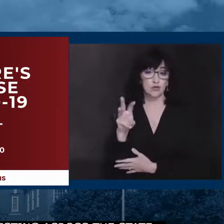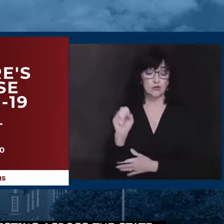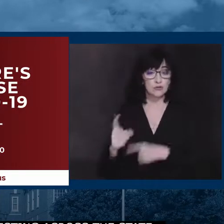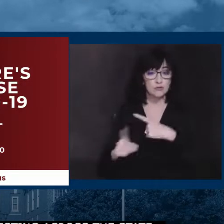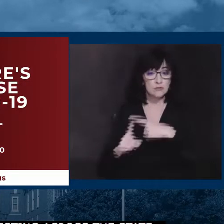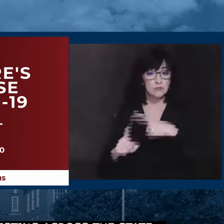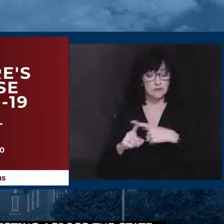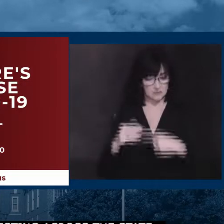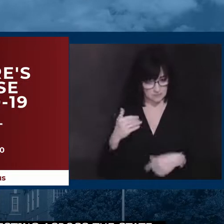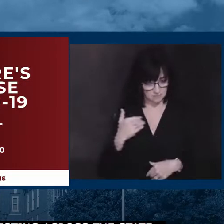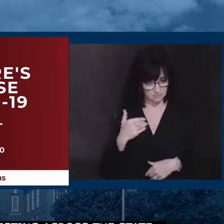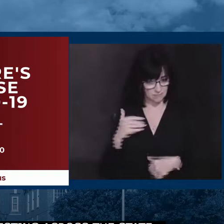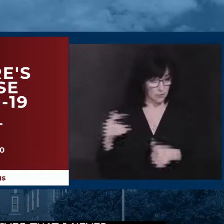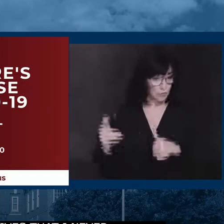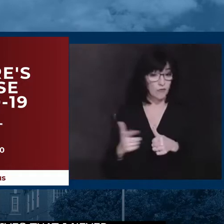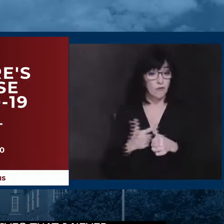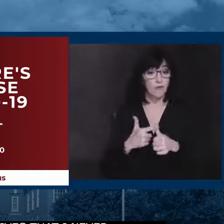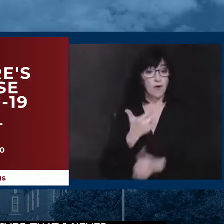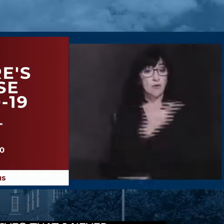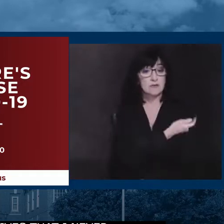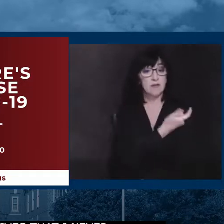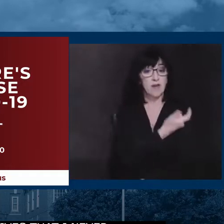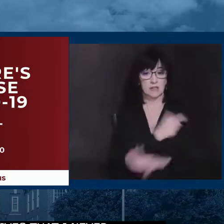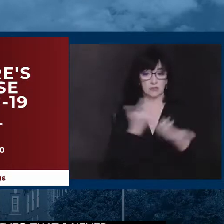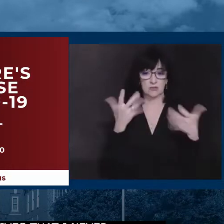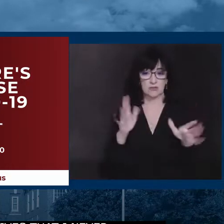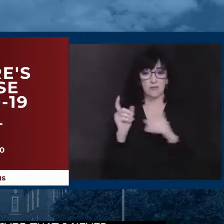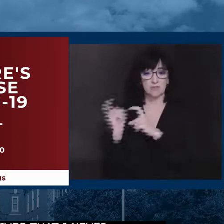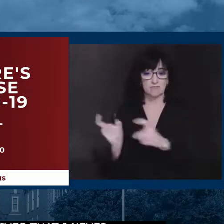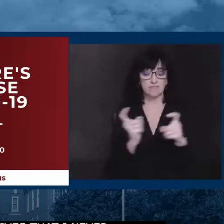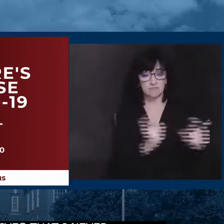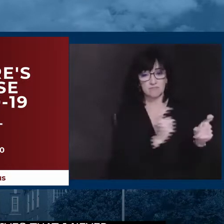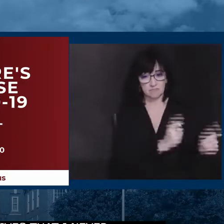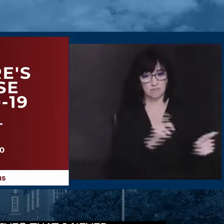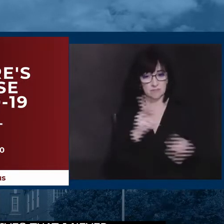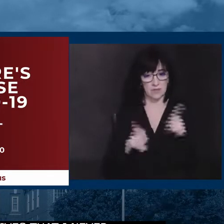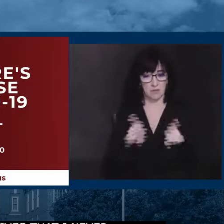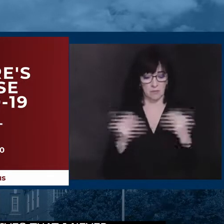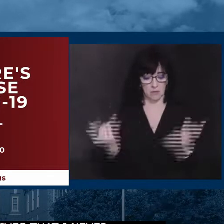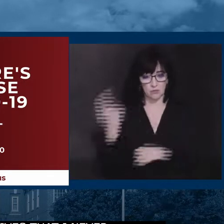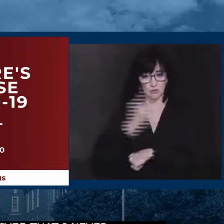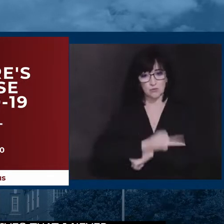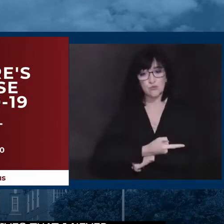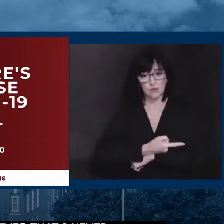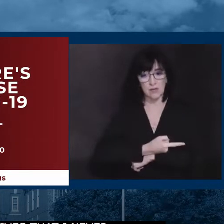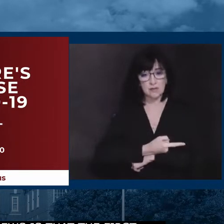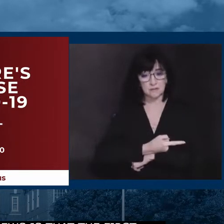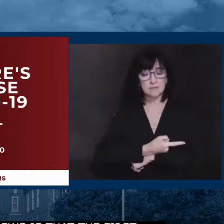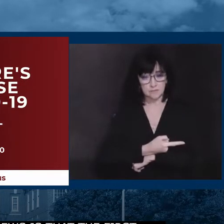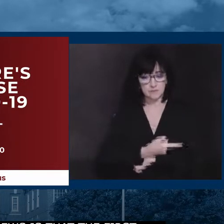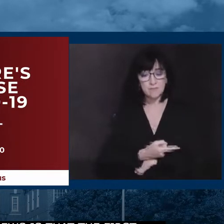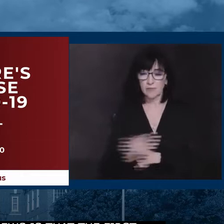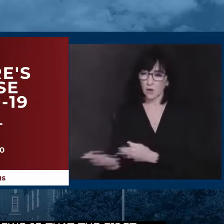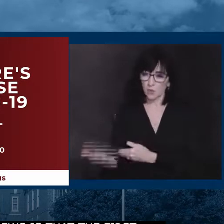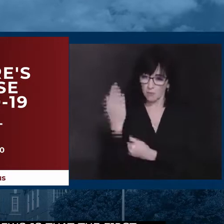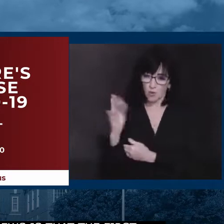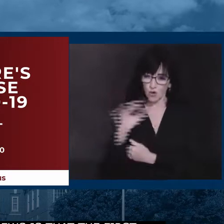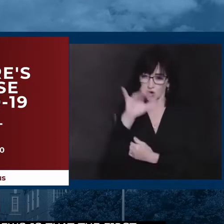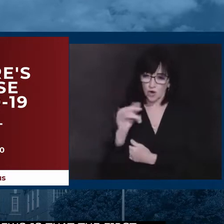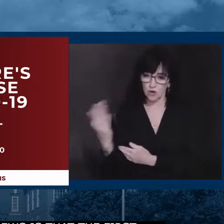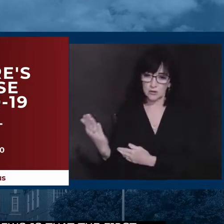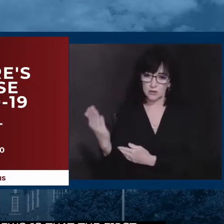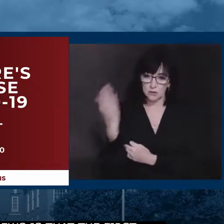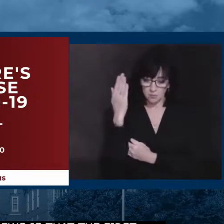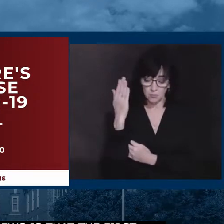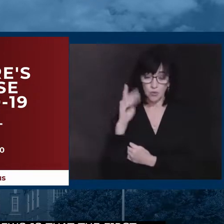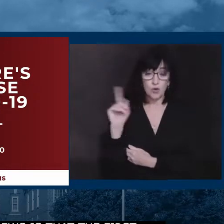vaccines were administered today in the state of Delaware early in the wee hours of the morning there at